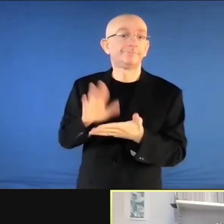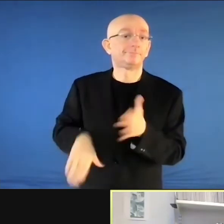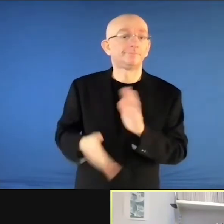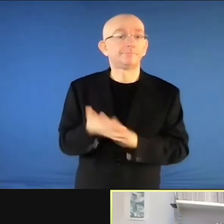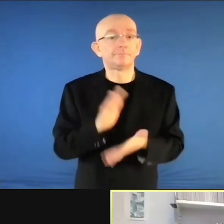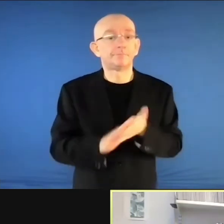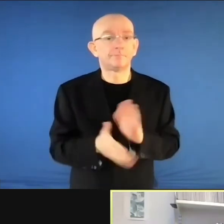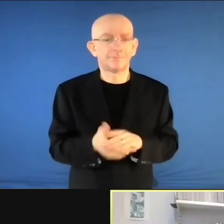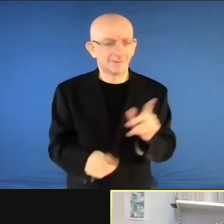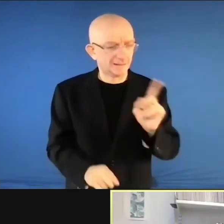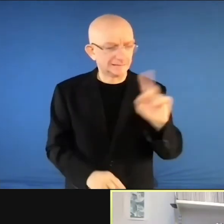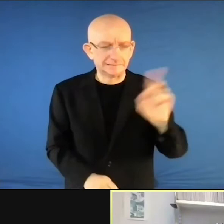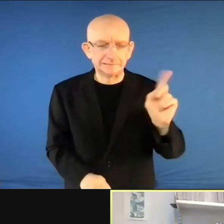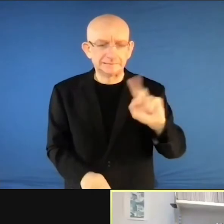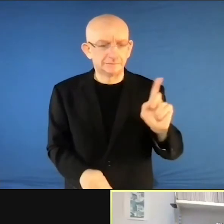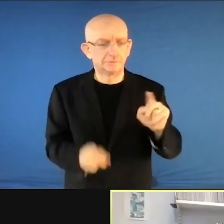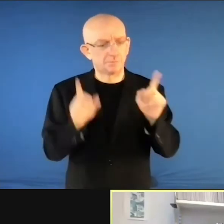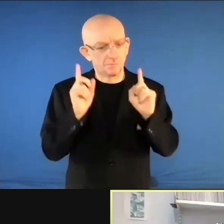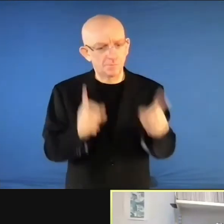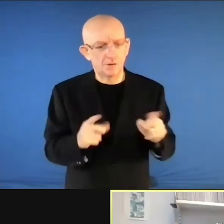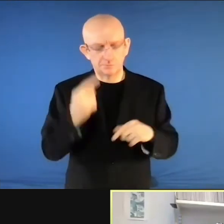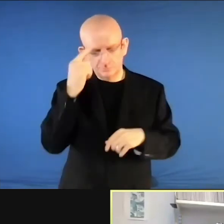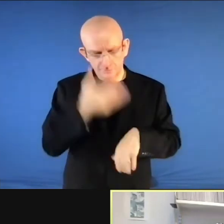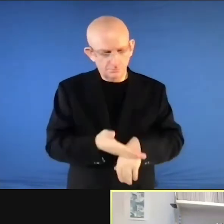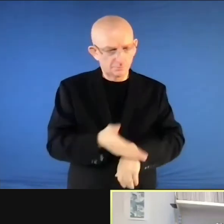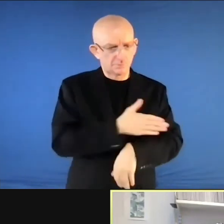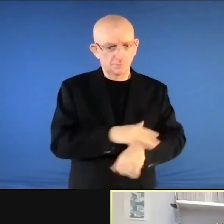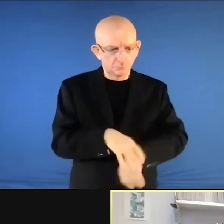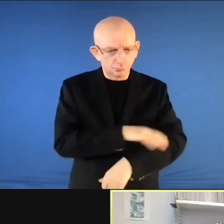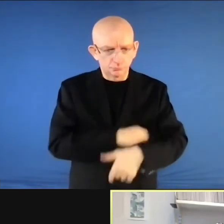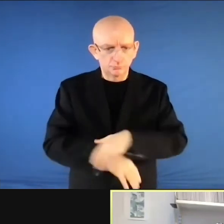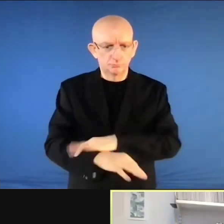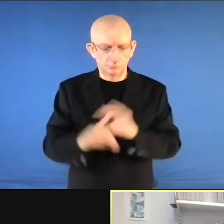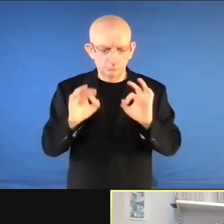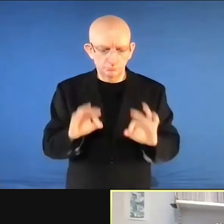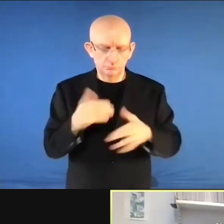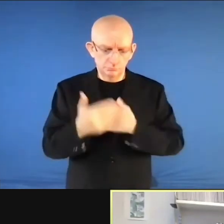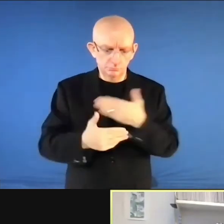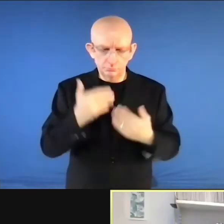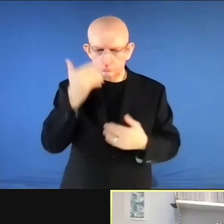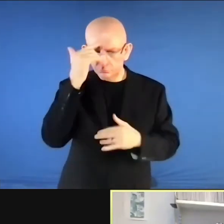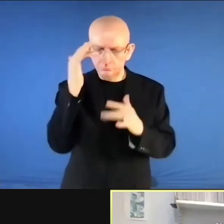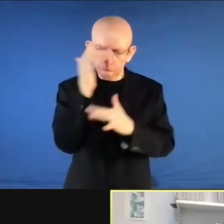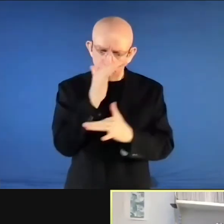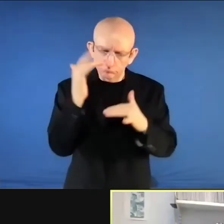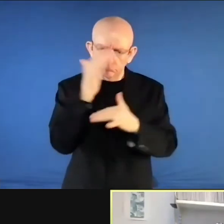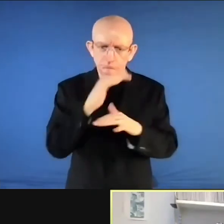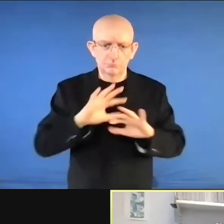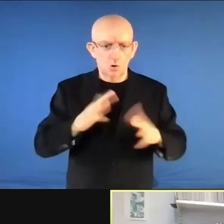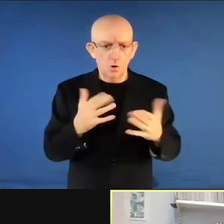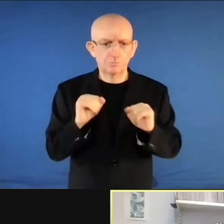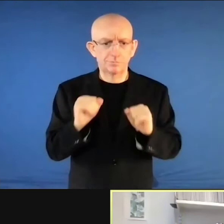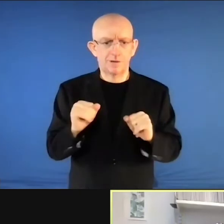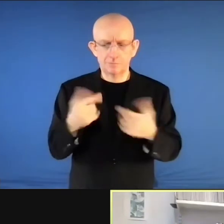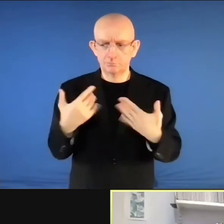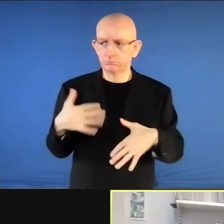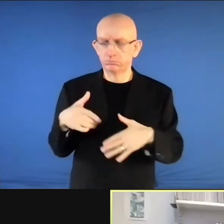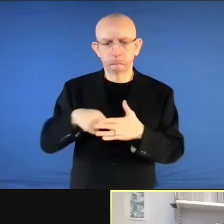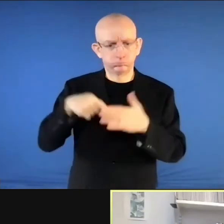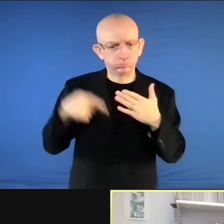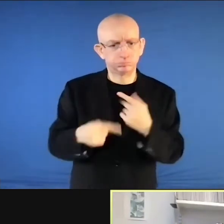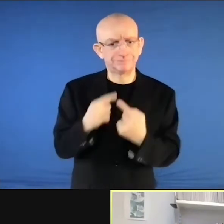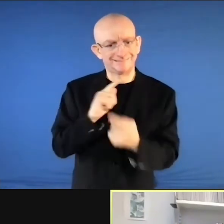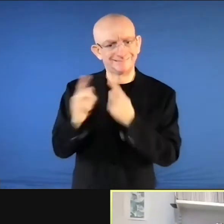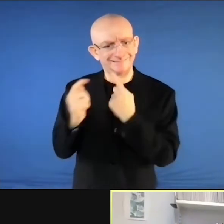prepared yourself for dealing with this sort of material. But my starting point would be never a master's student, never